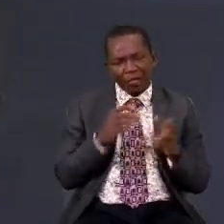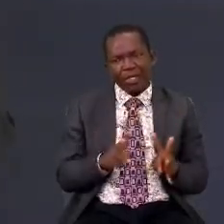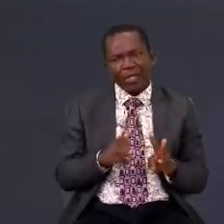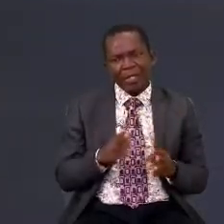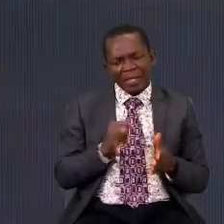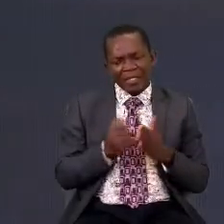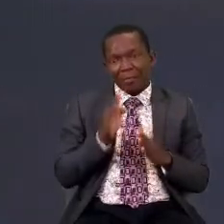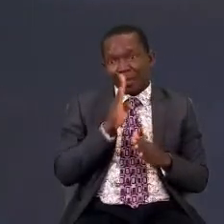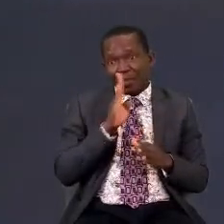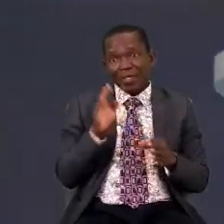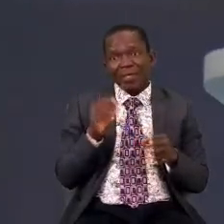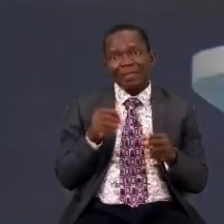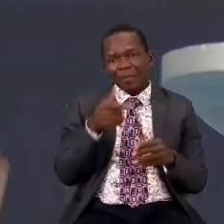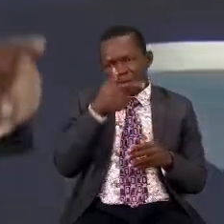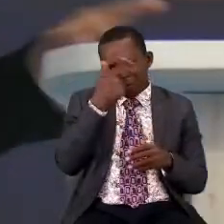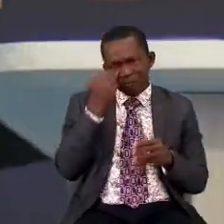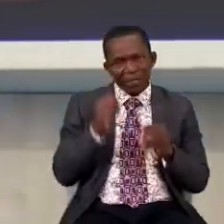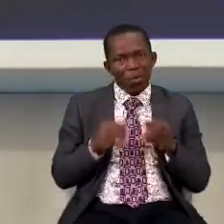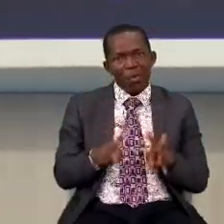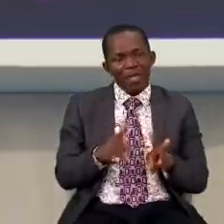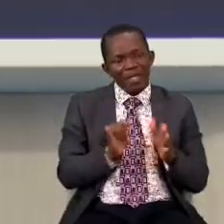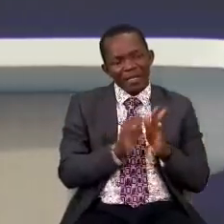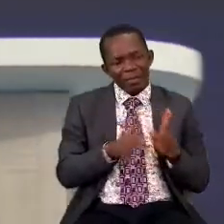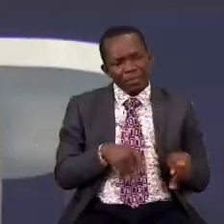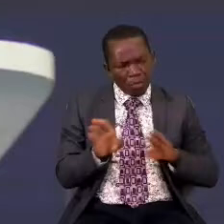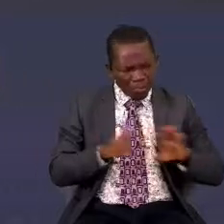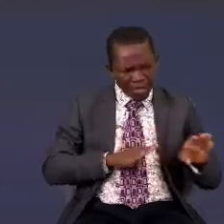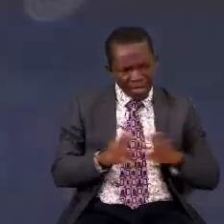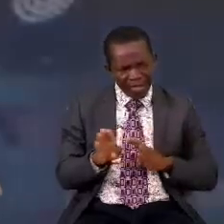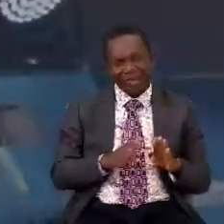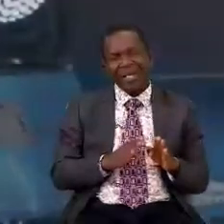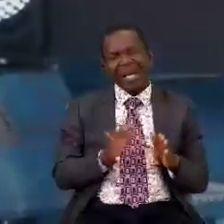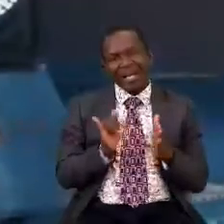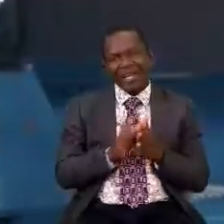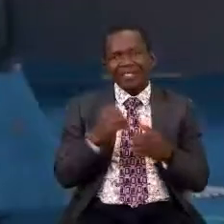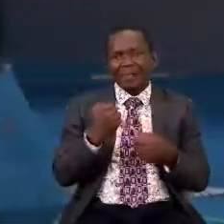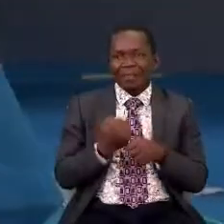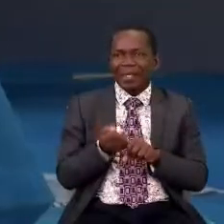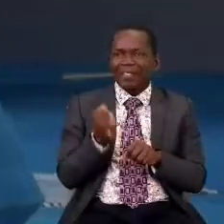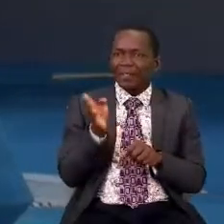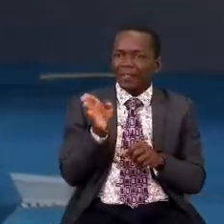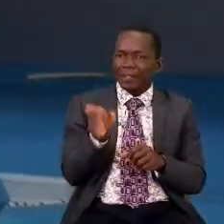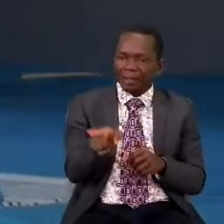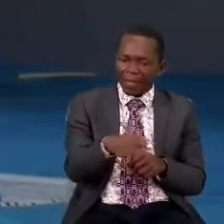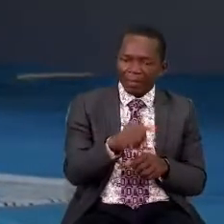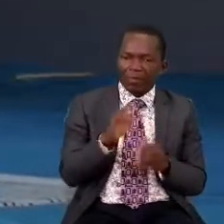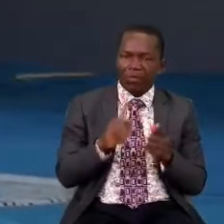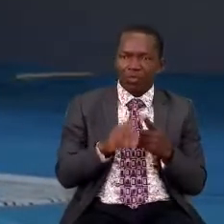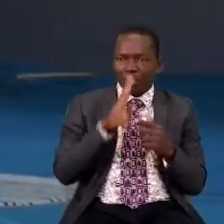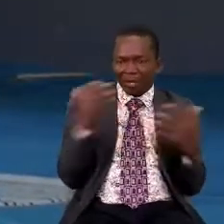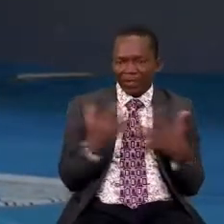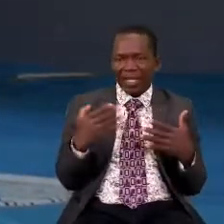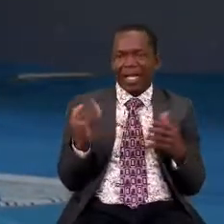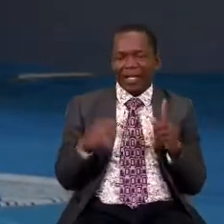go where they ought to go. They retreat, they turn back. They have the word,